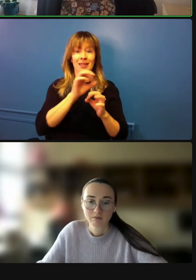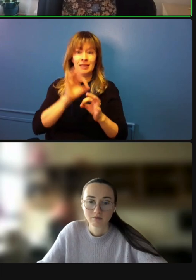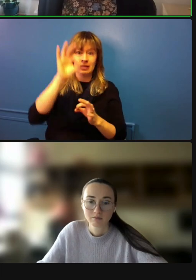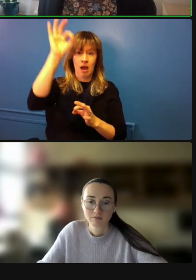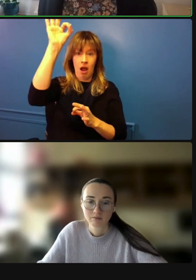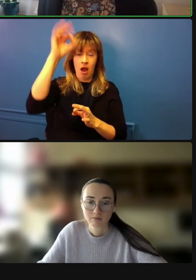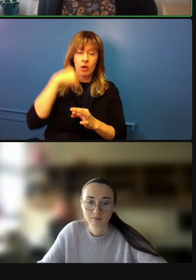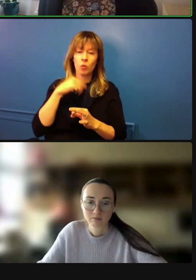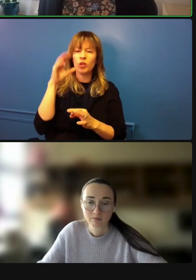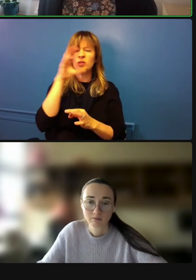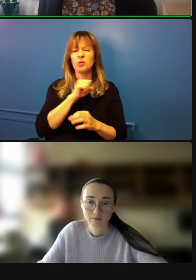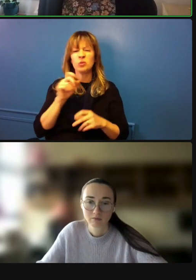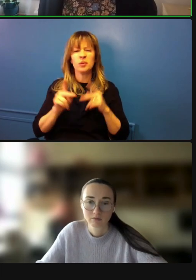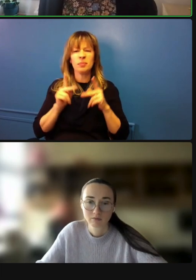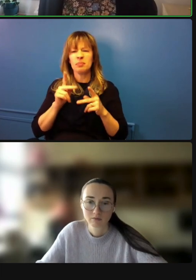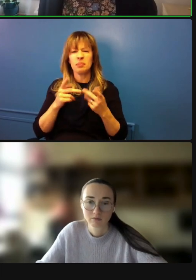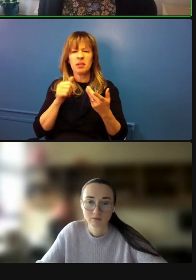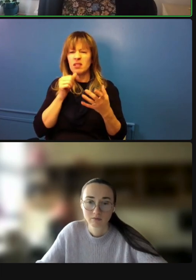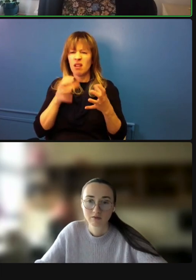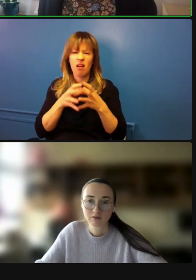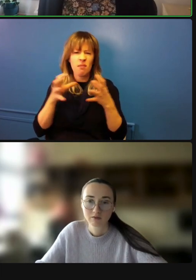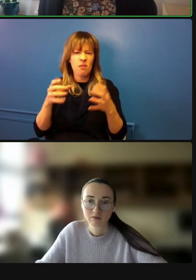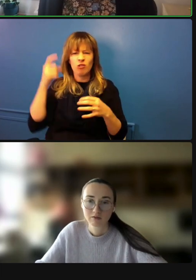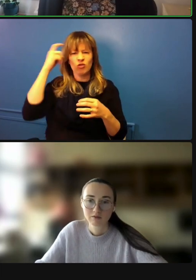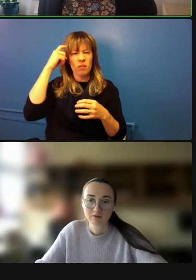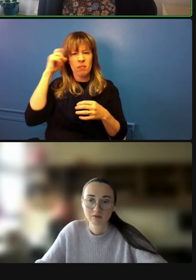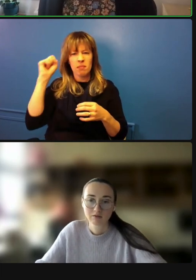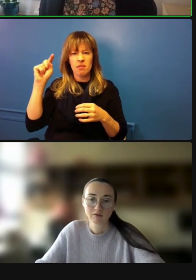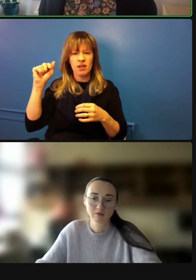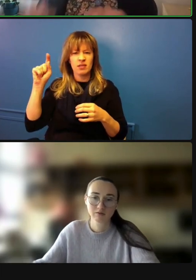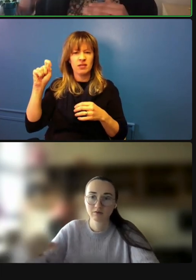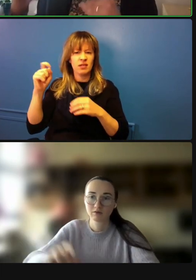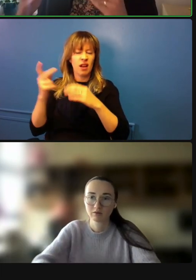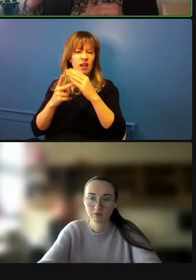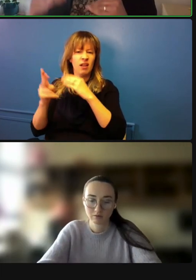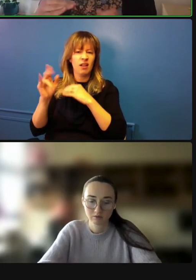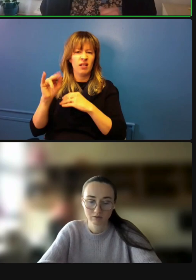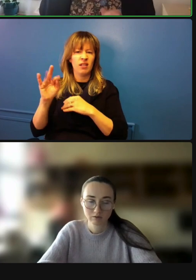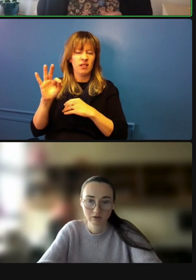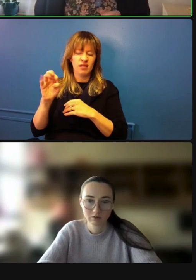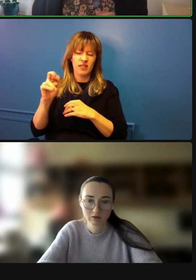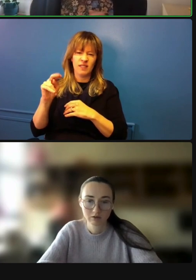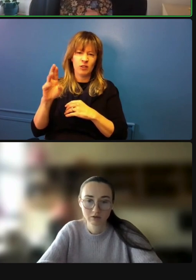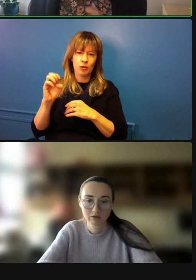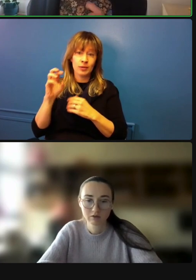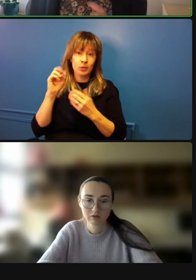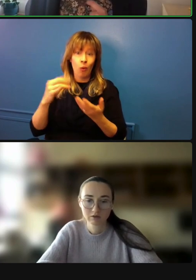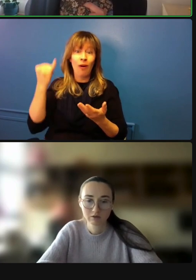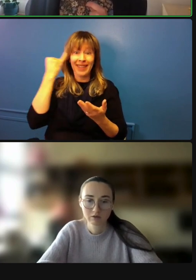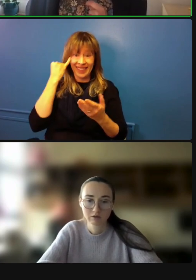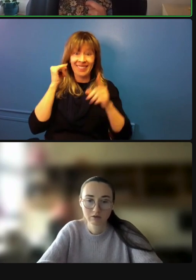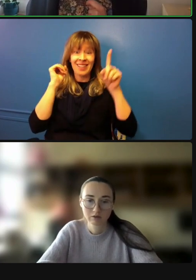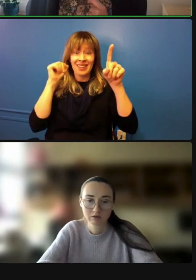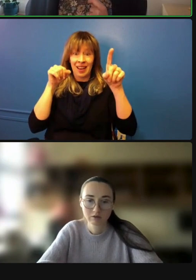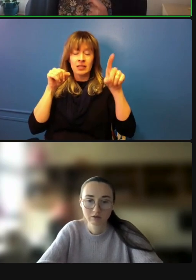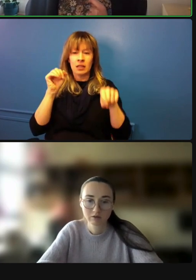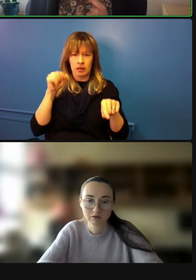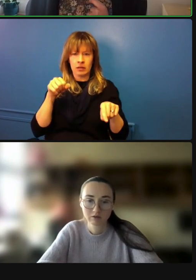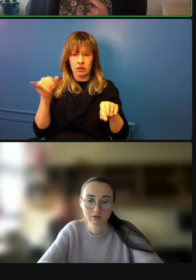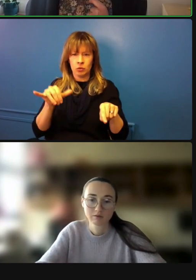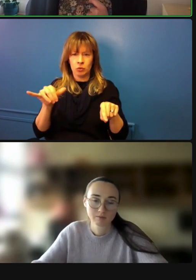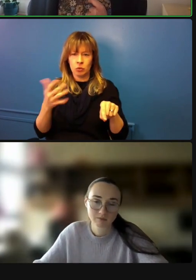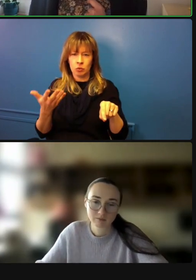people probably were not doing much mental state inference, or at least were doing equal amounts of it across the 2 conditions. And